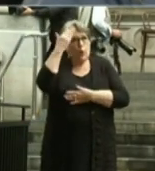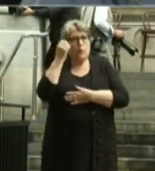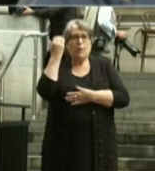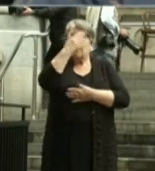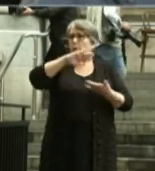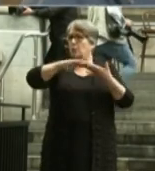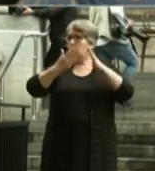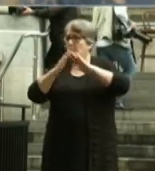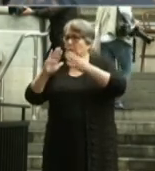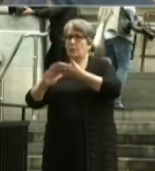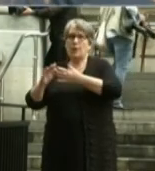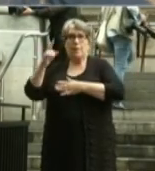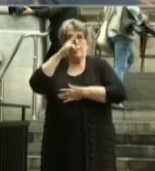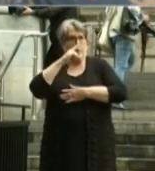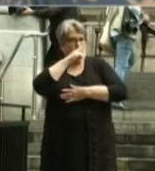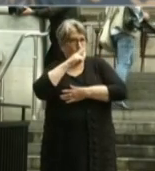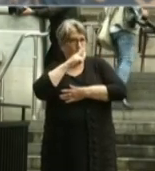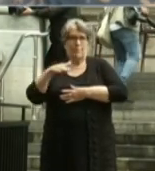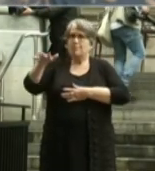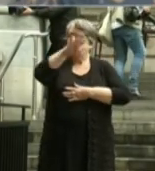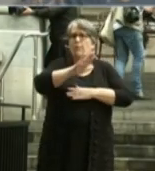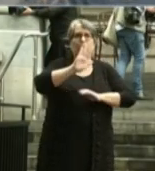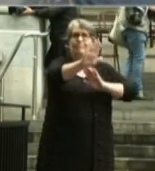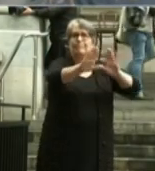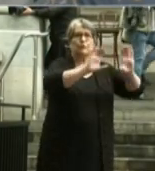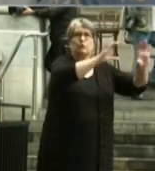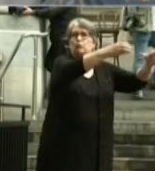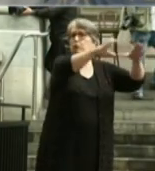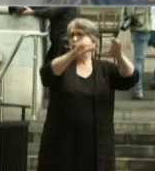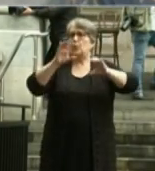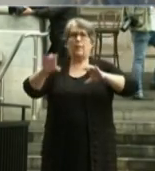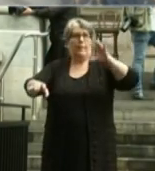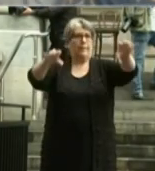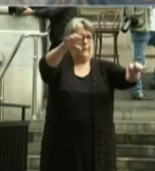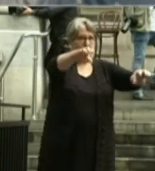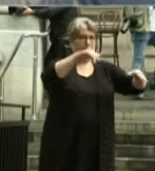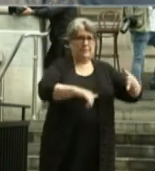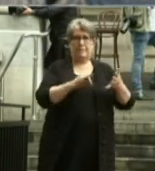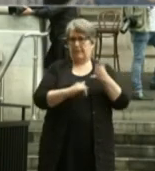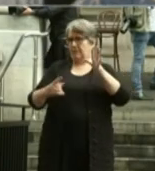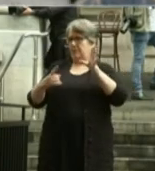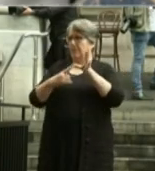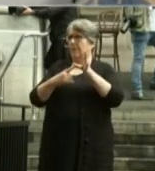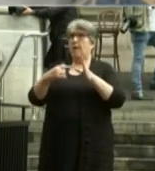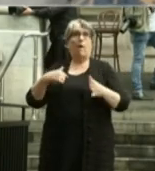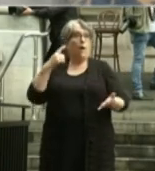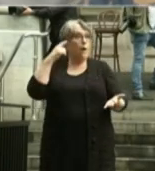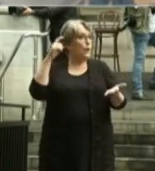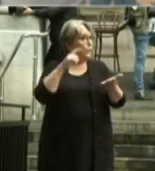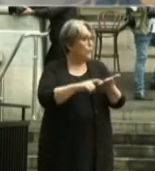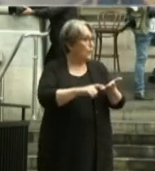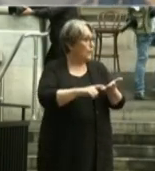elders and Aboriginal people from other lands and regions, I